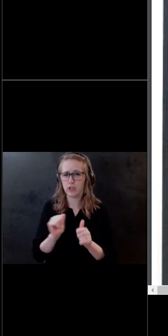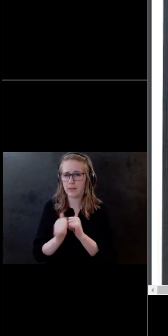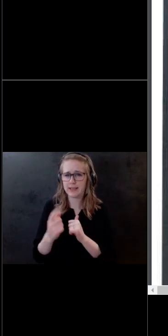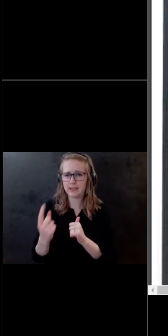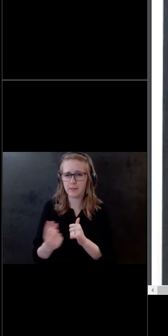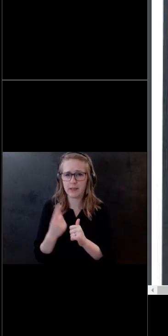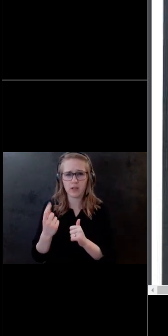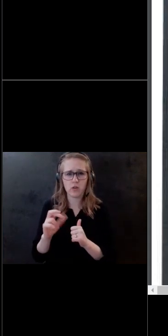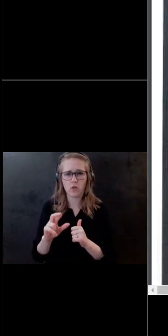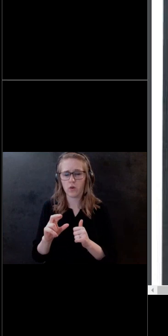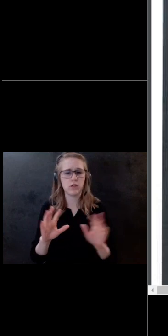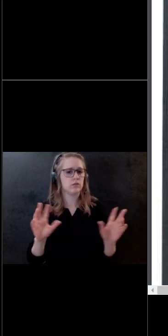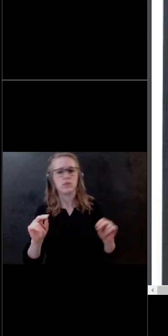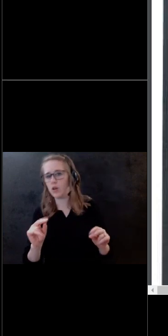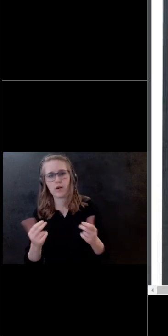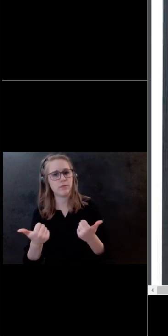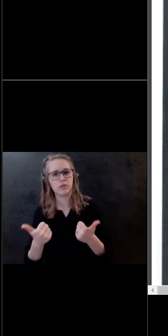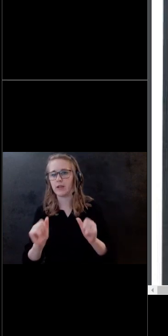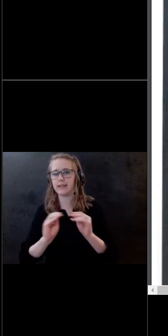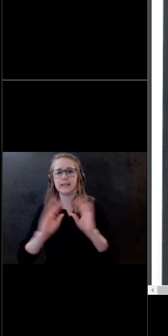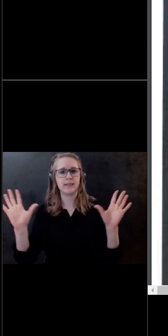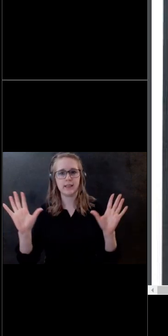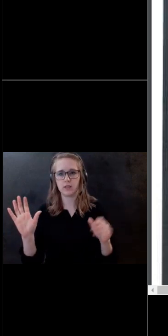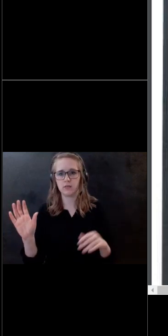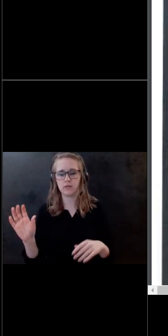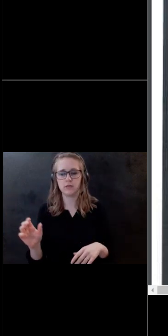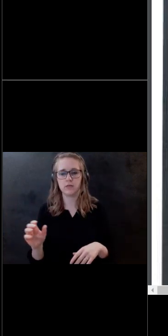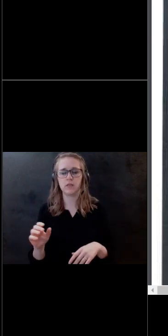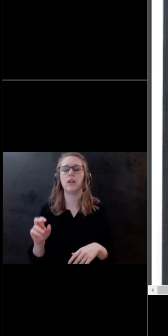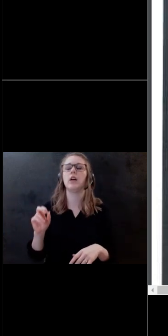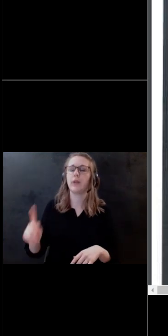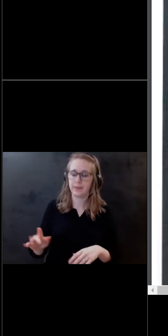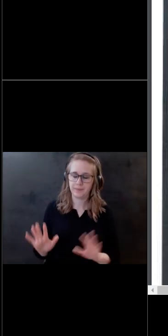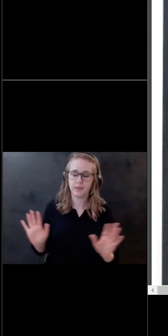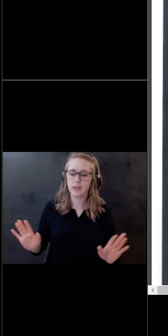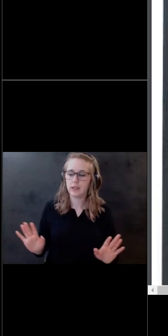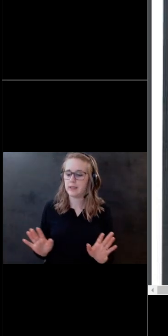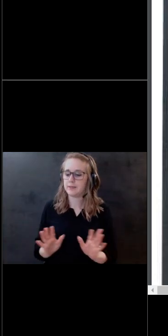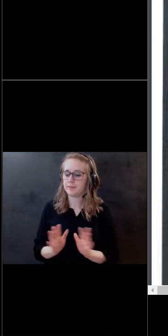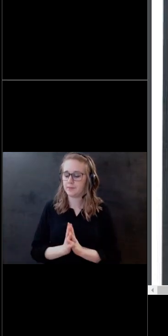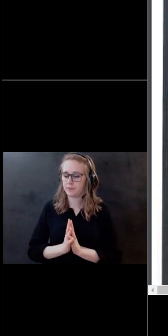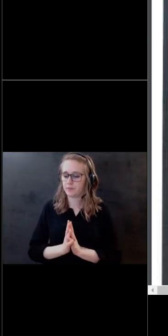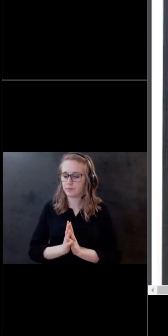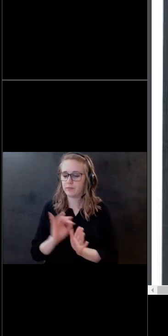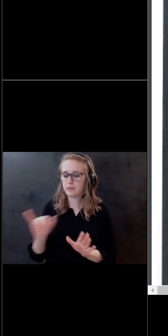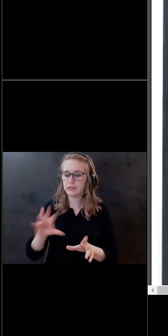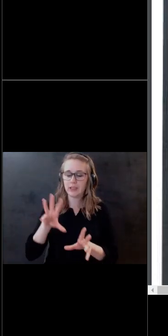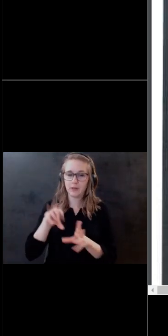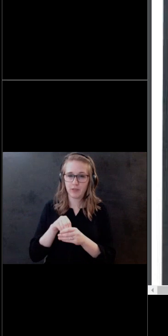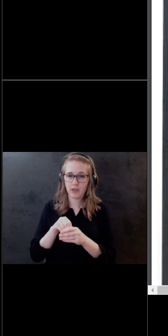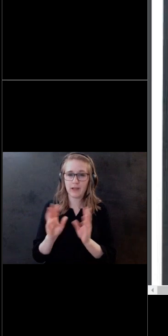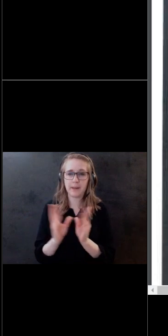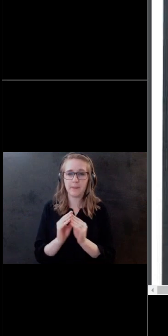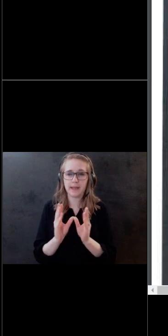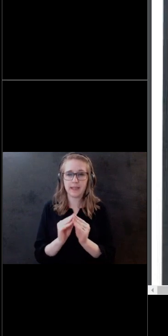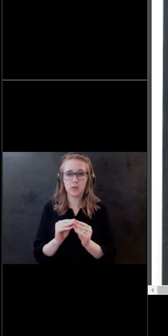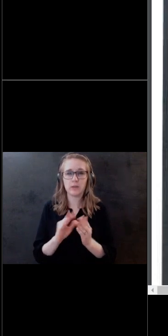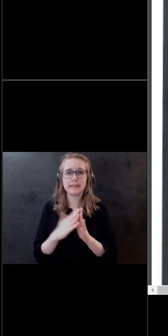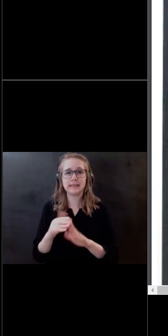to be entertained. Okay. Make it clear and somebody else can make the motion. Okay. So that it would involve a meeting with city